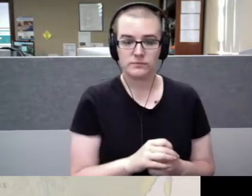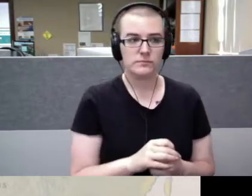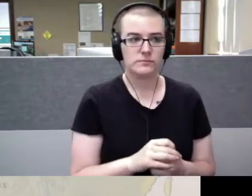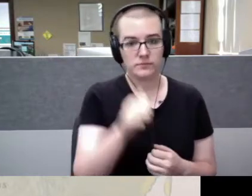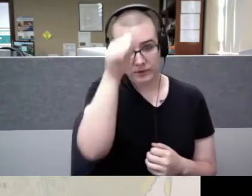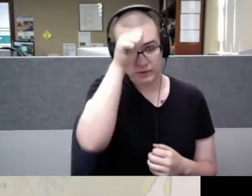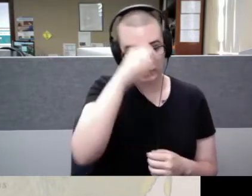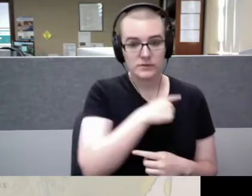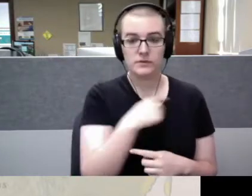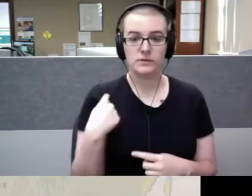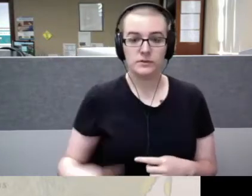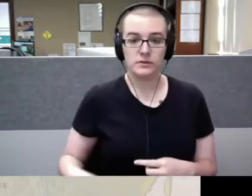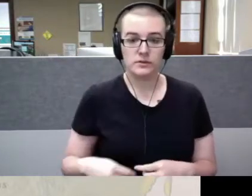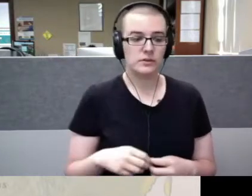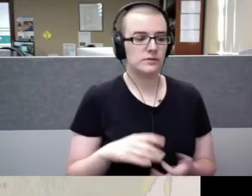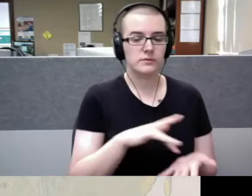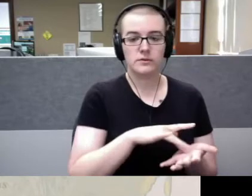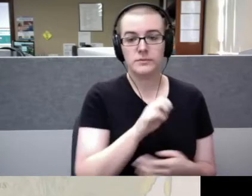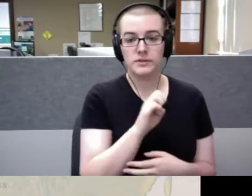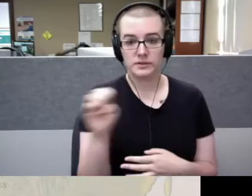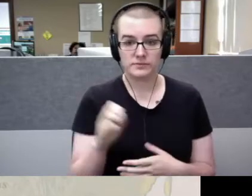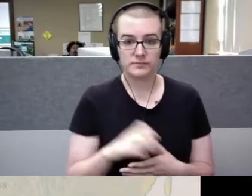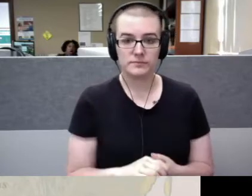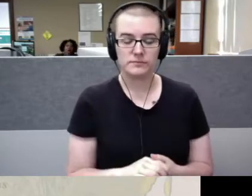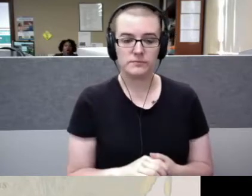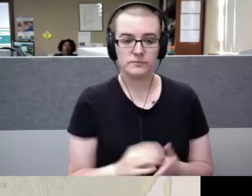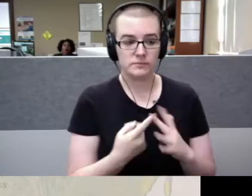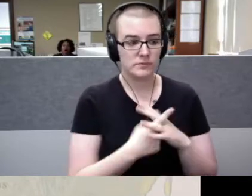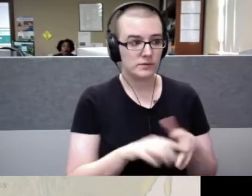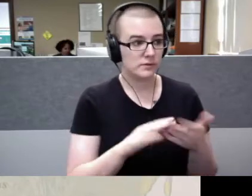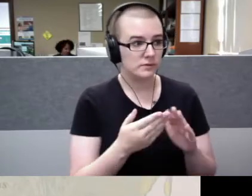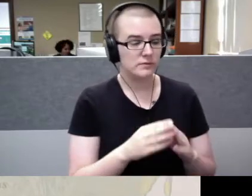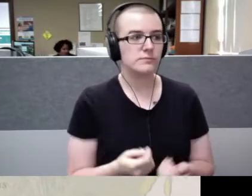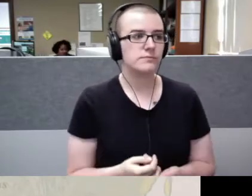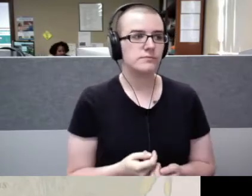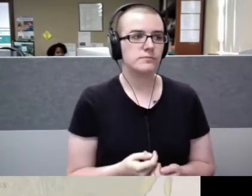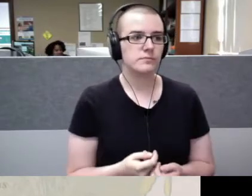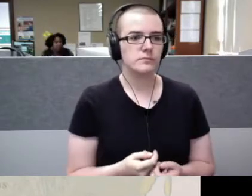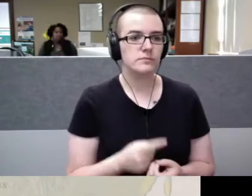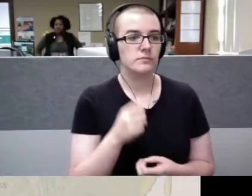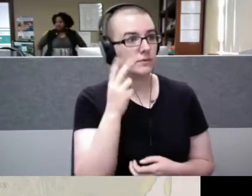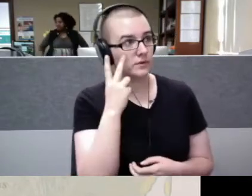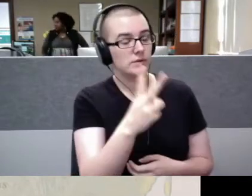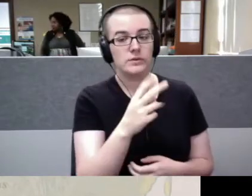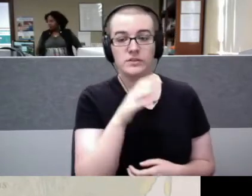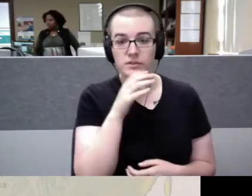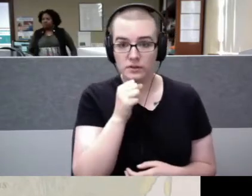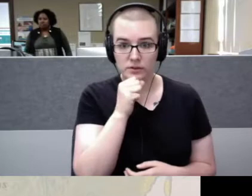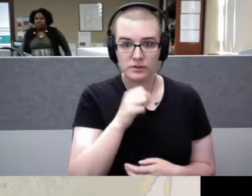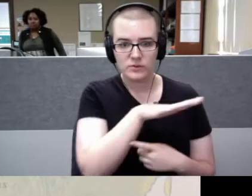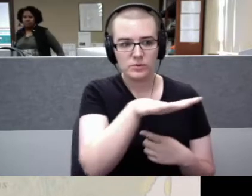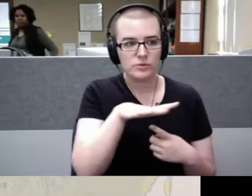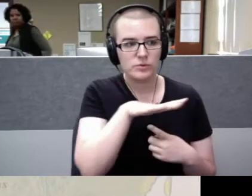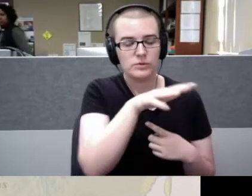India, China, and the Middle East. And the first civilizations we're going to be looking at take place in that orange section that you can see in the background.